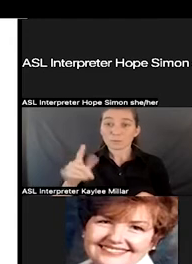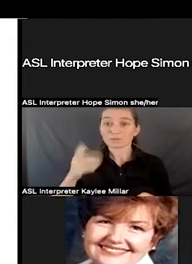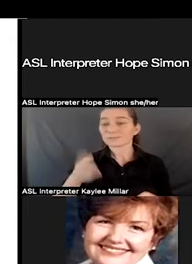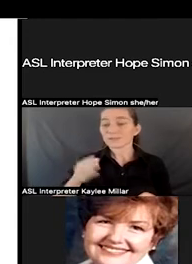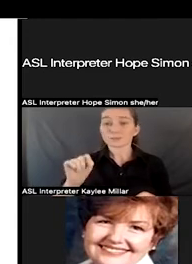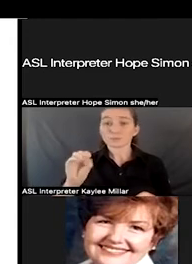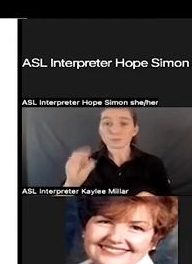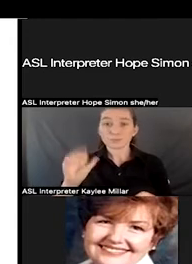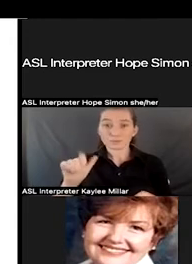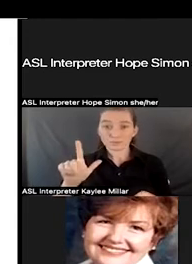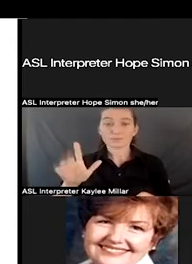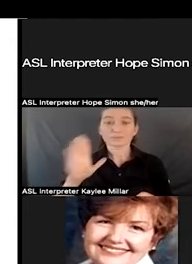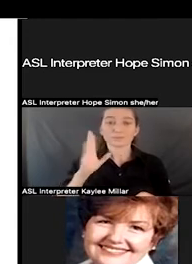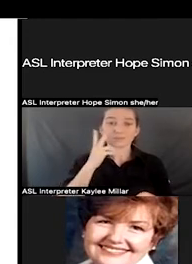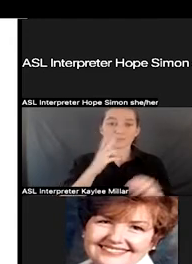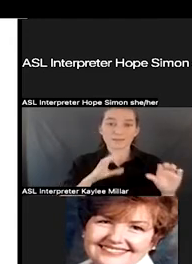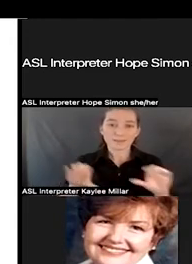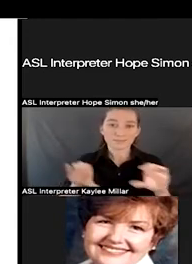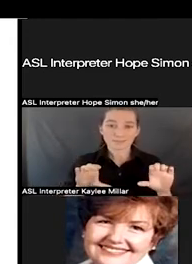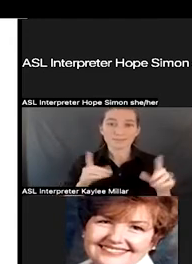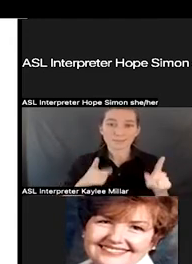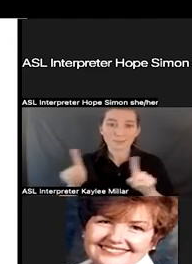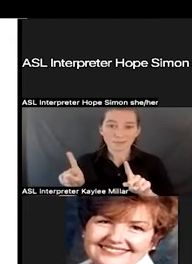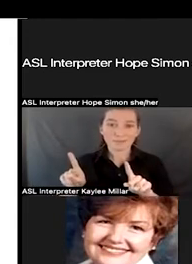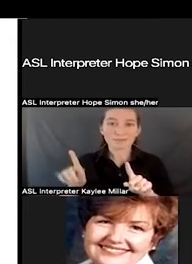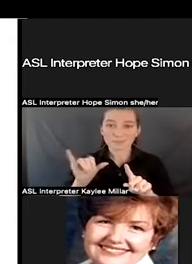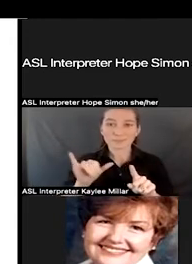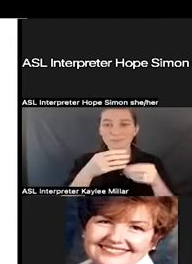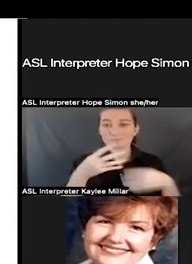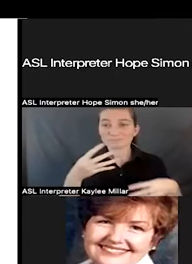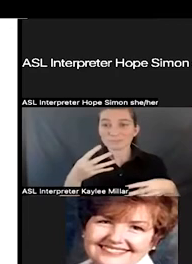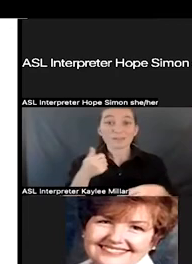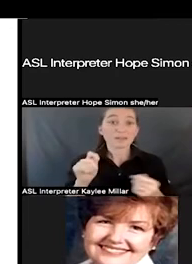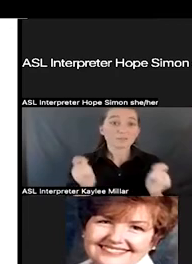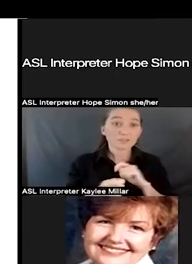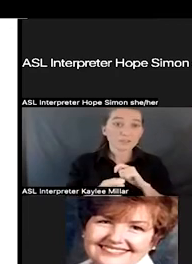of activities that are going on and any changes, like what happened with this one going from